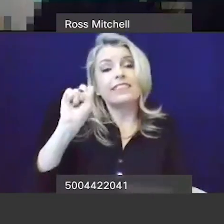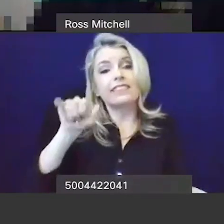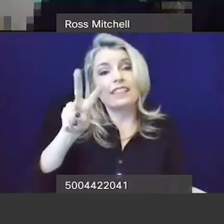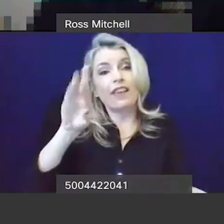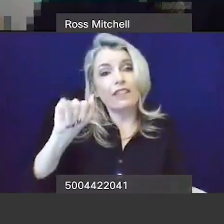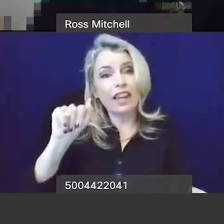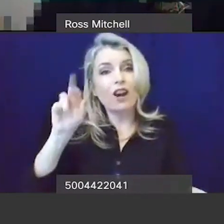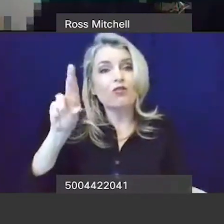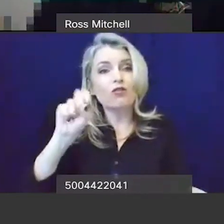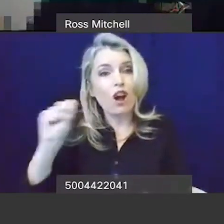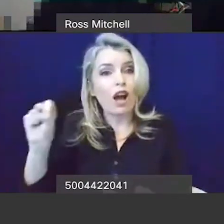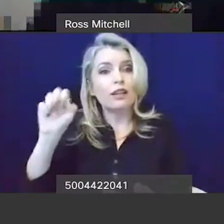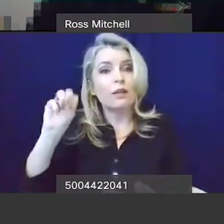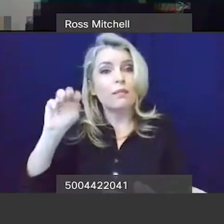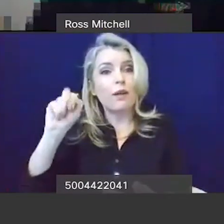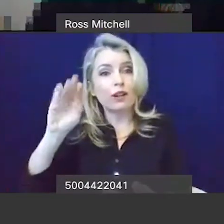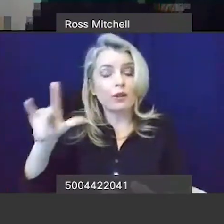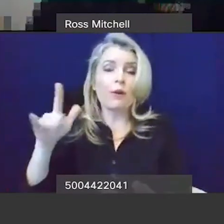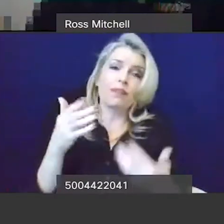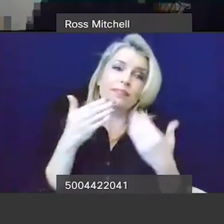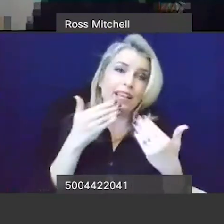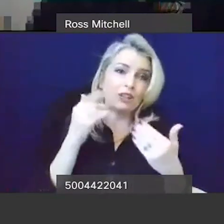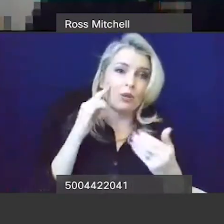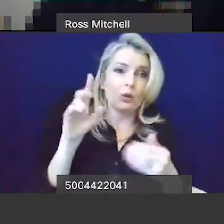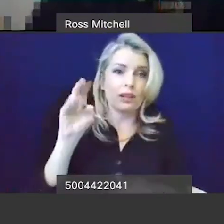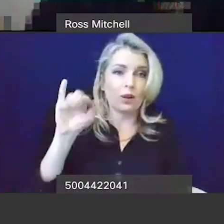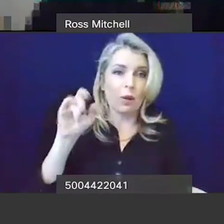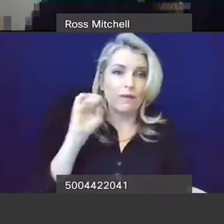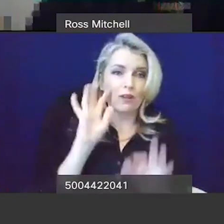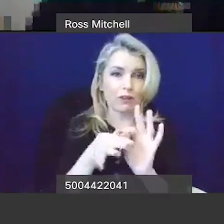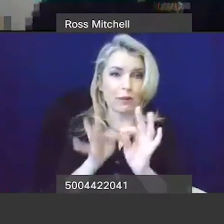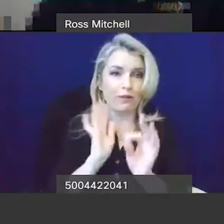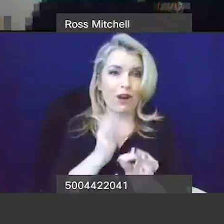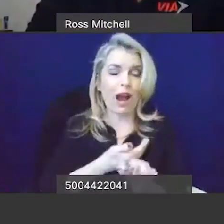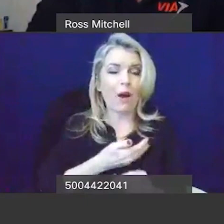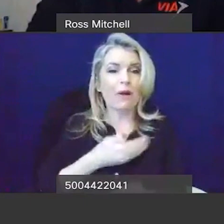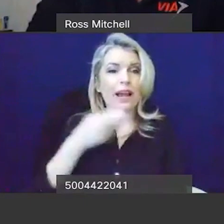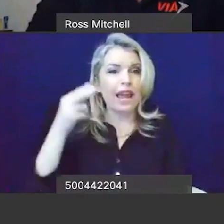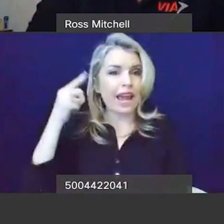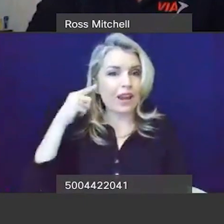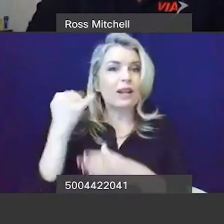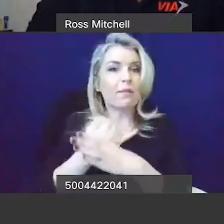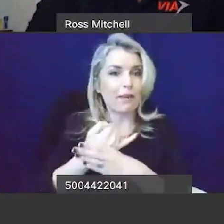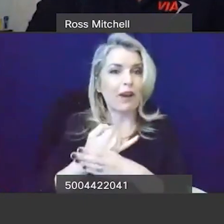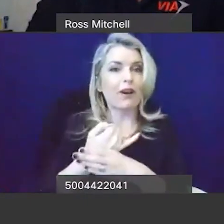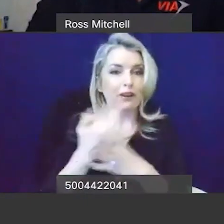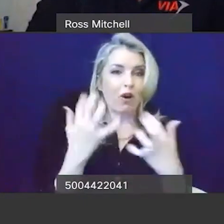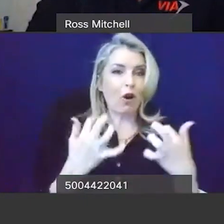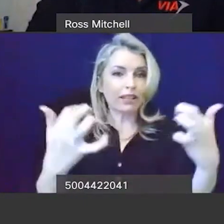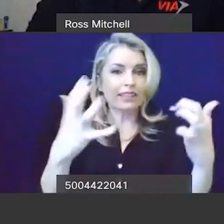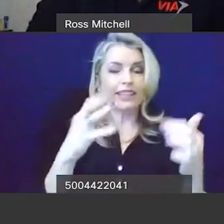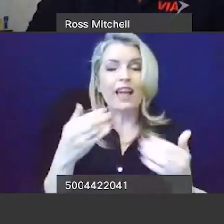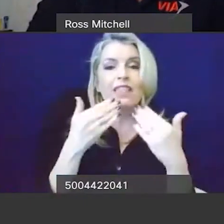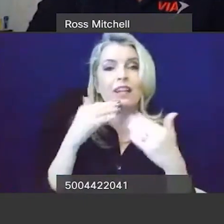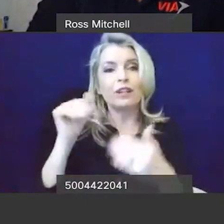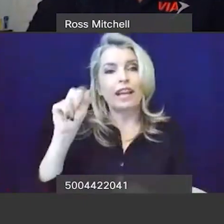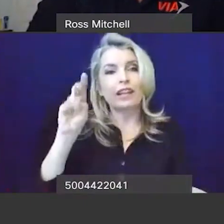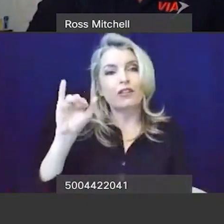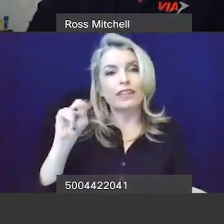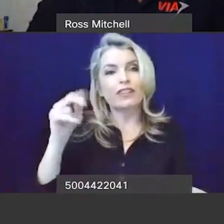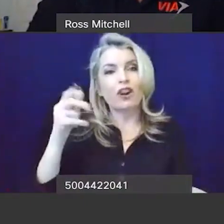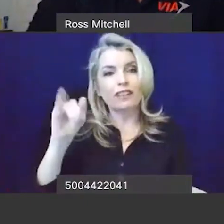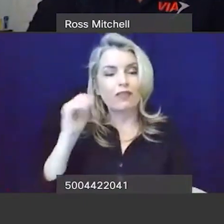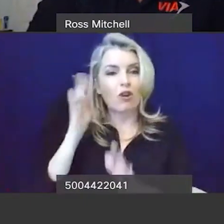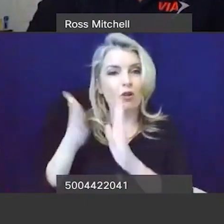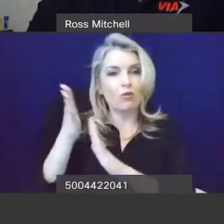time. And special thanks to Nicole for translating for our hearing impaired audience, and to Adrian Garcia for managing this event